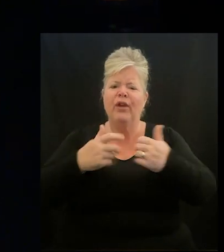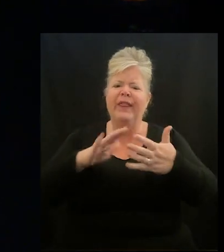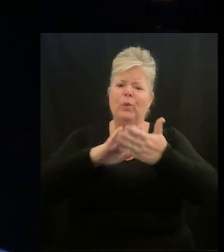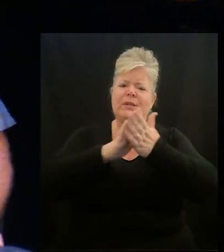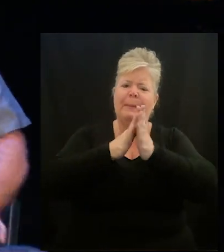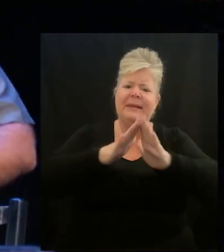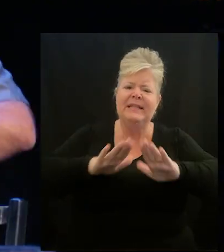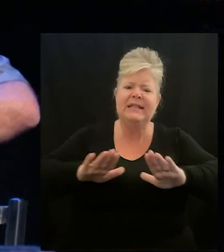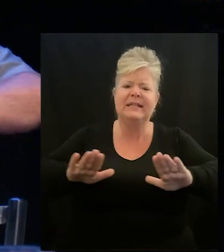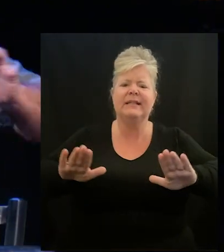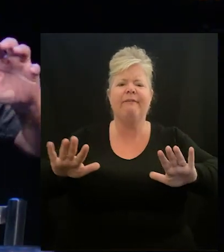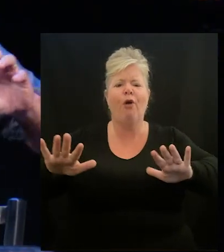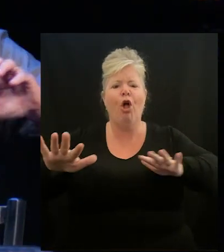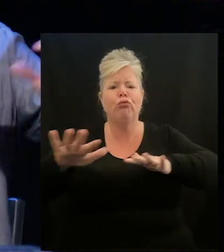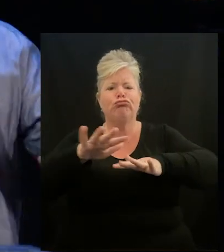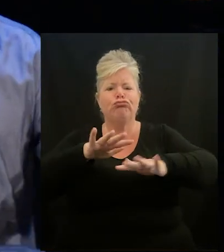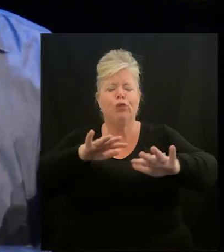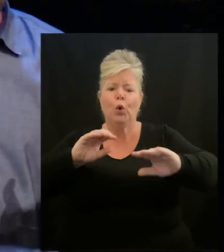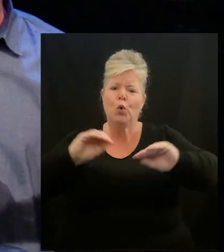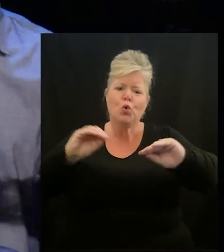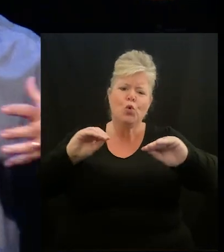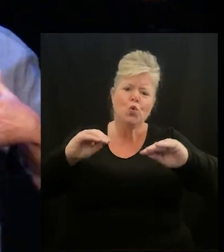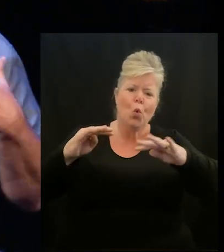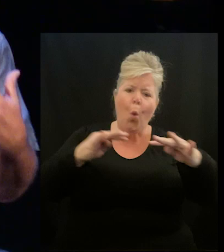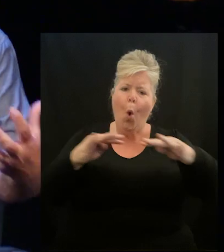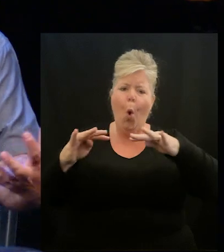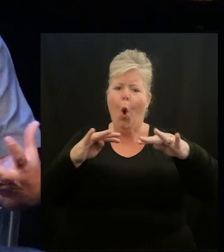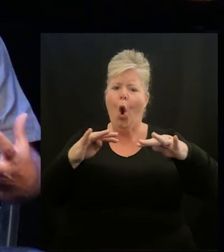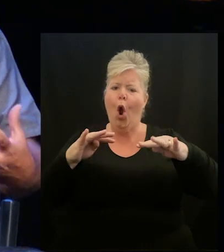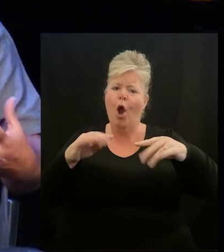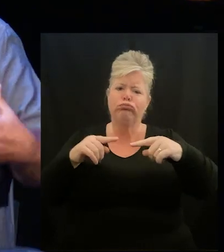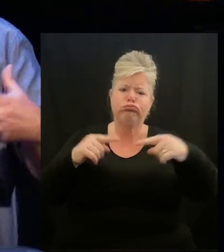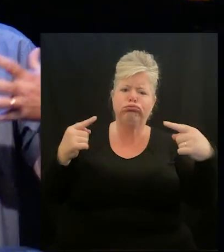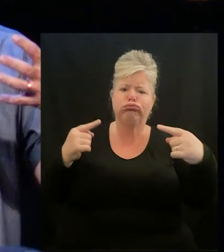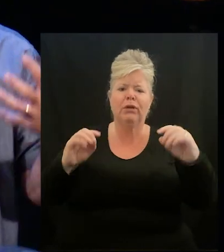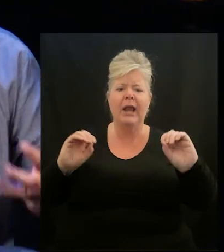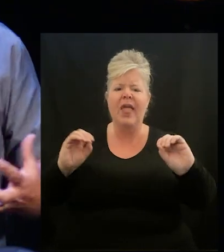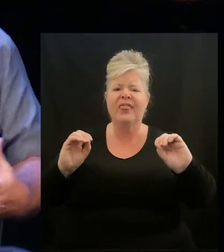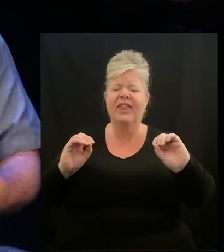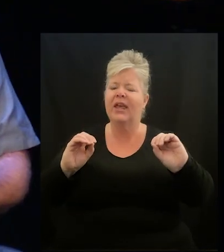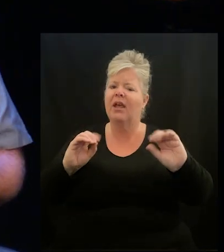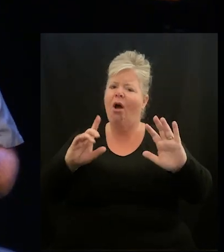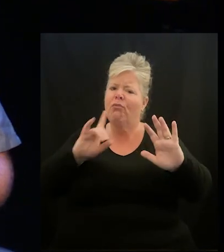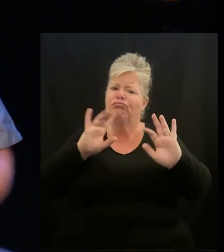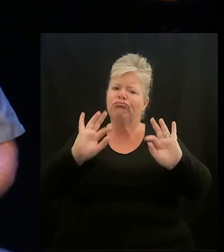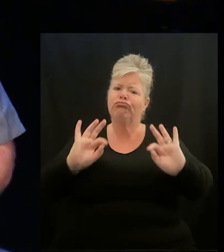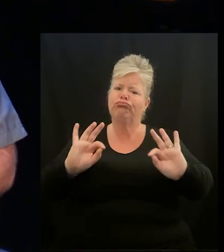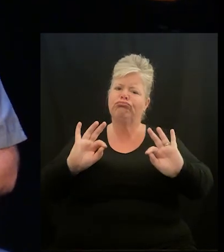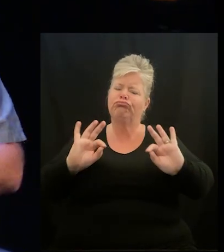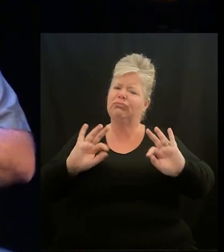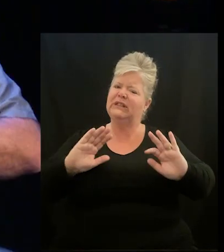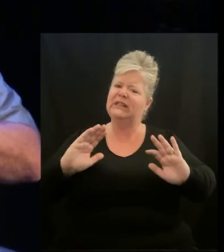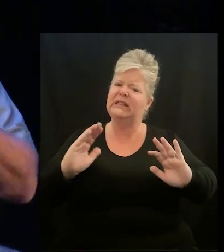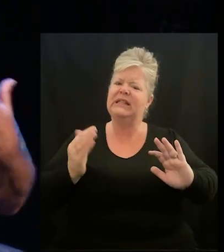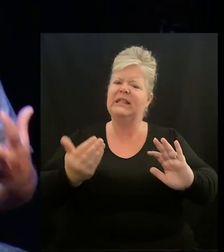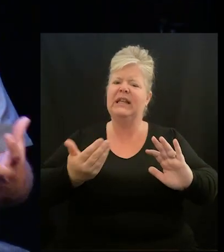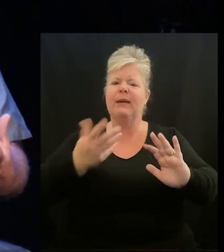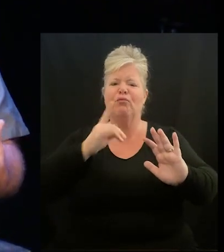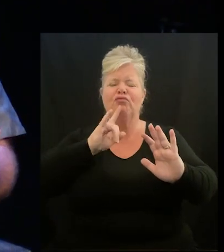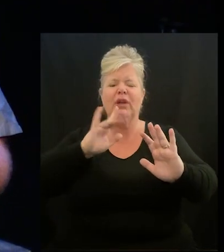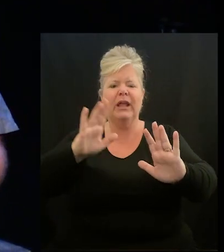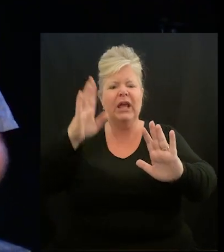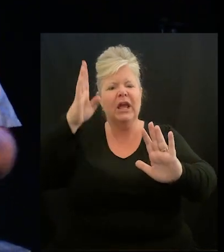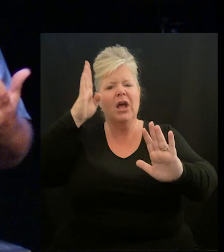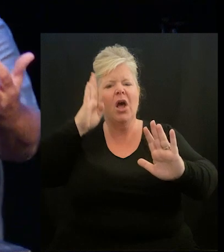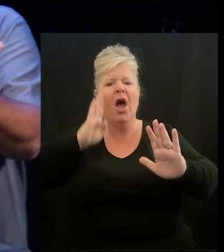in the land. There's no strife. There's no conflict. It's just a season where it seems like God's favor